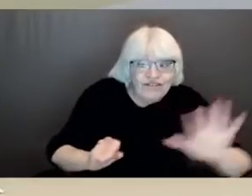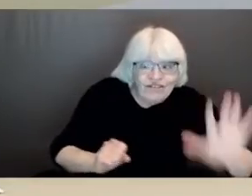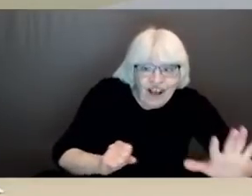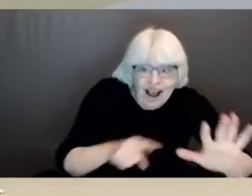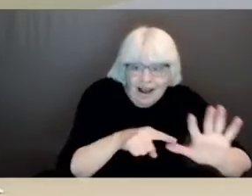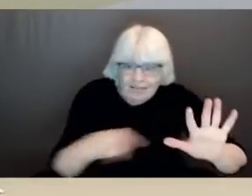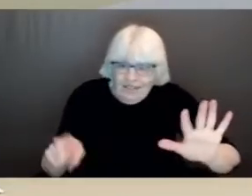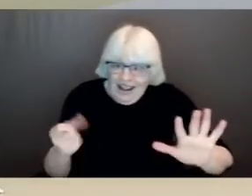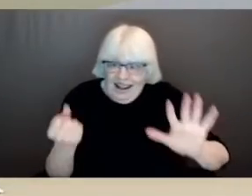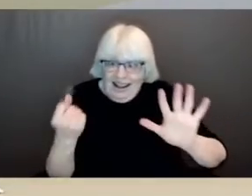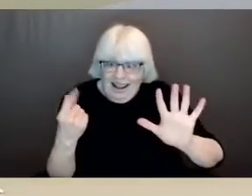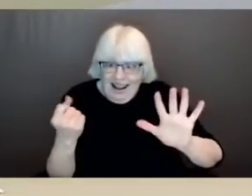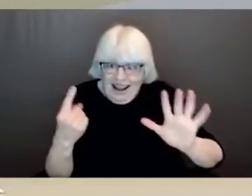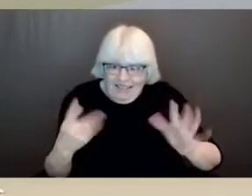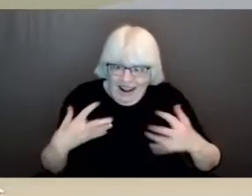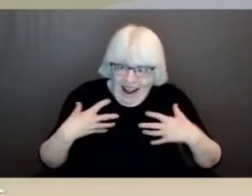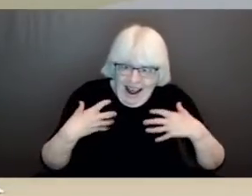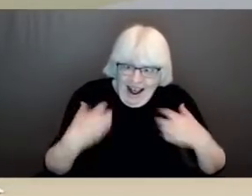group.